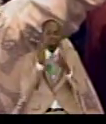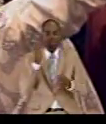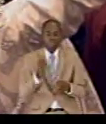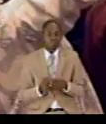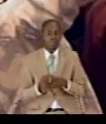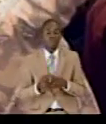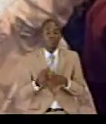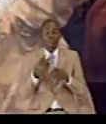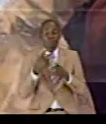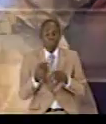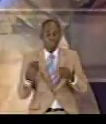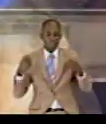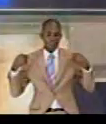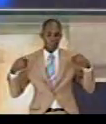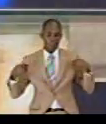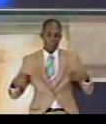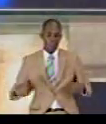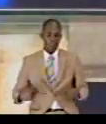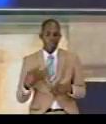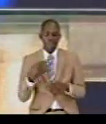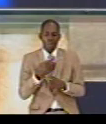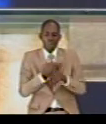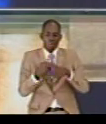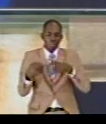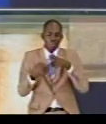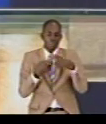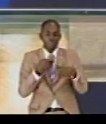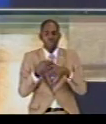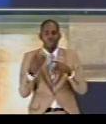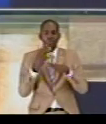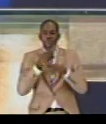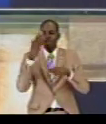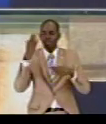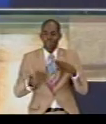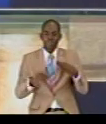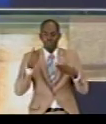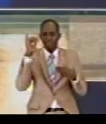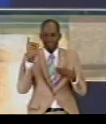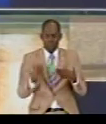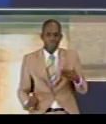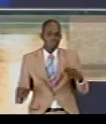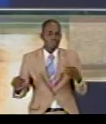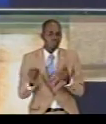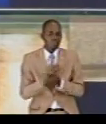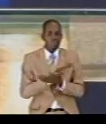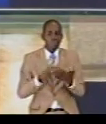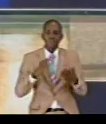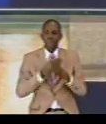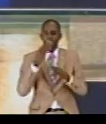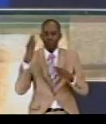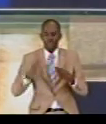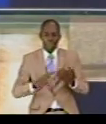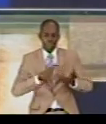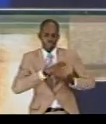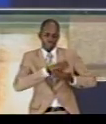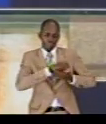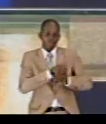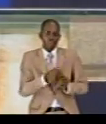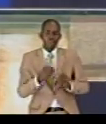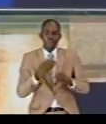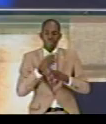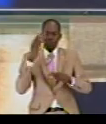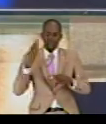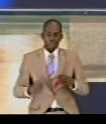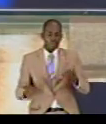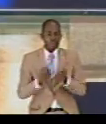The pain of persecution totally squashed and totally crushed and totally